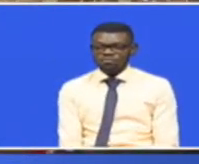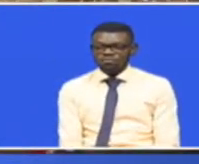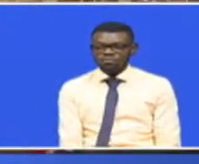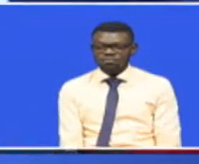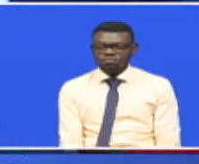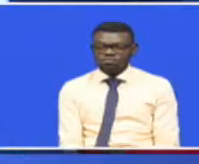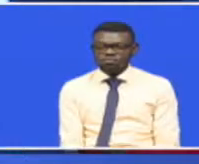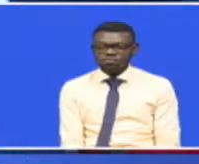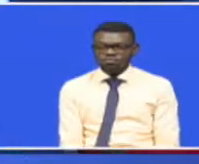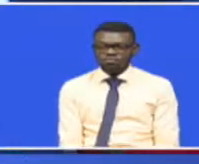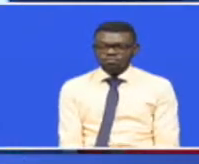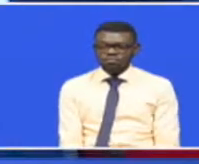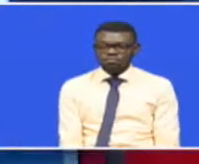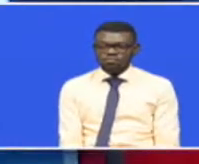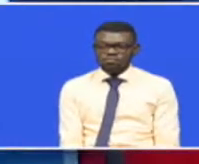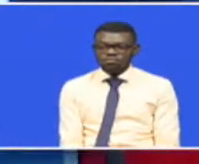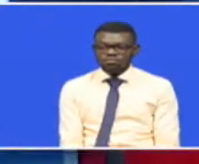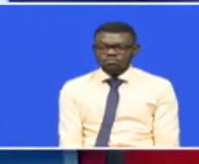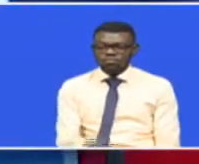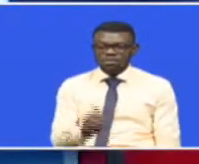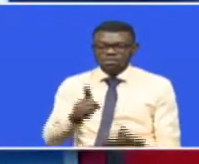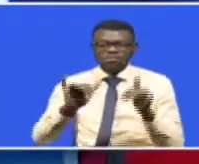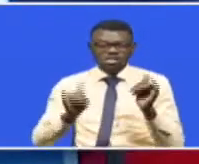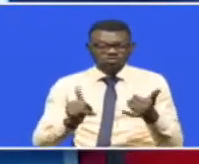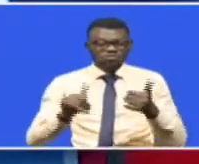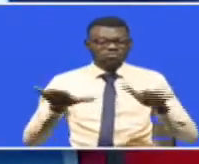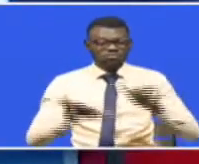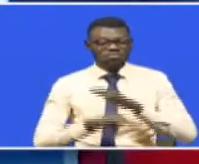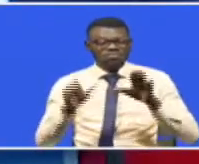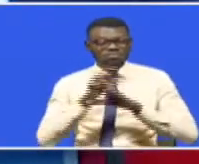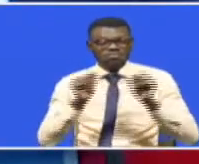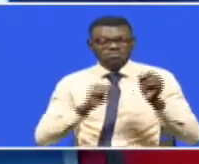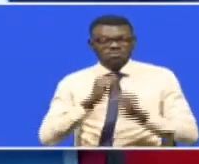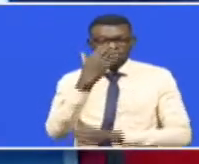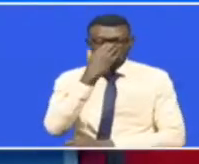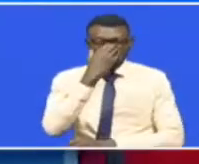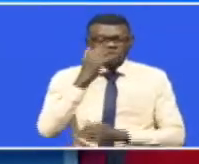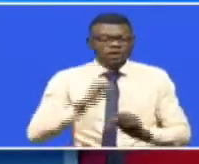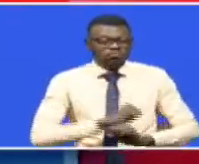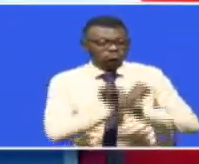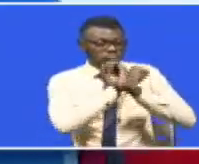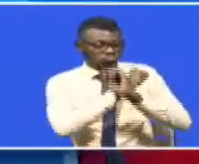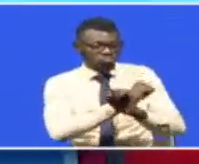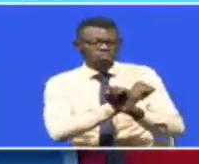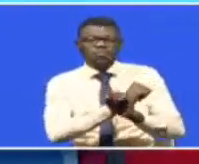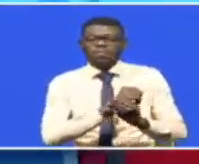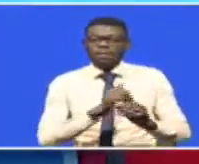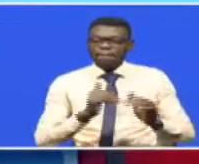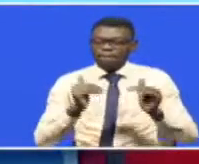News. In other news, Deputy President William Ruto has defended his bottom-up economic model